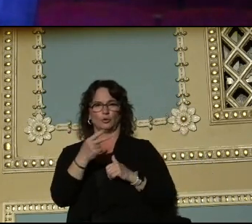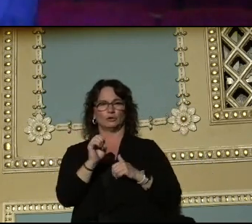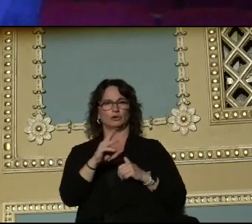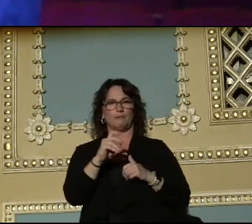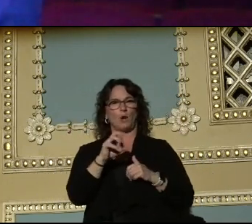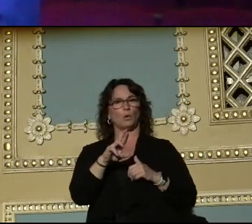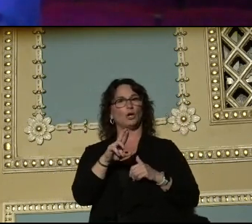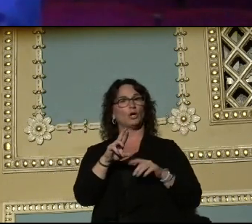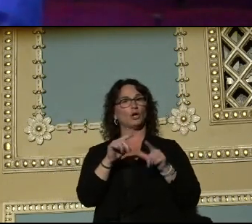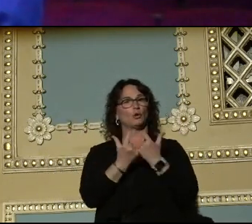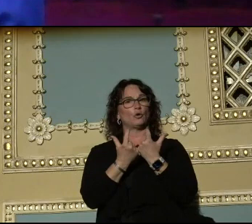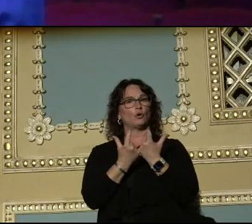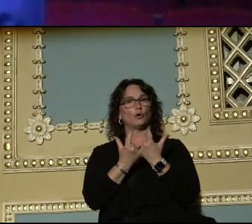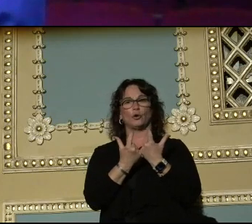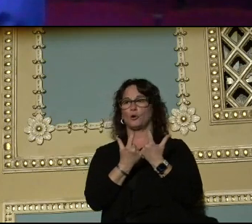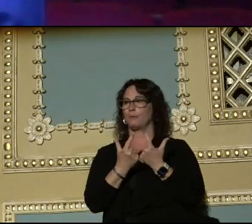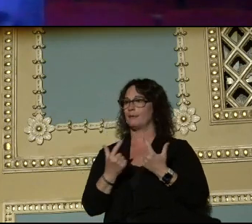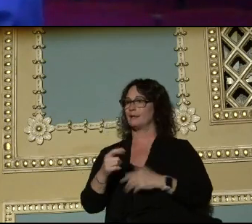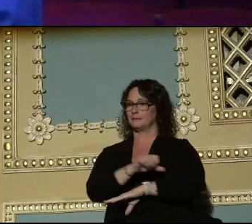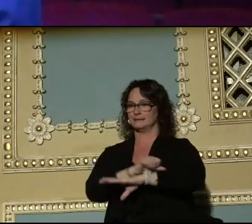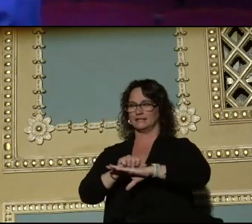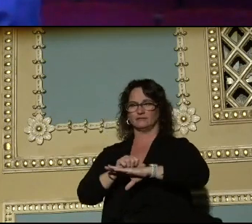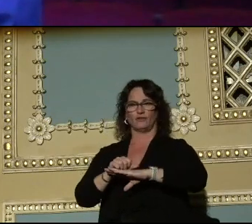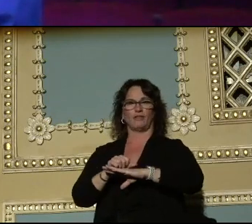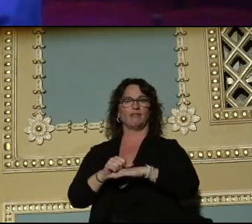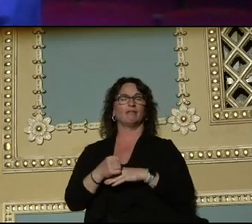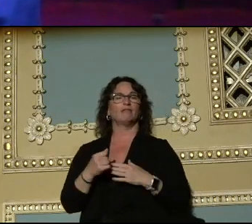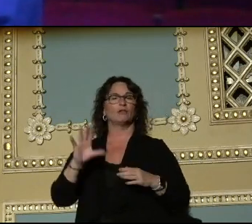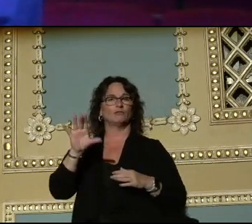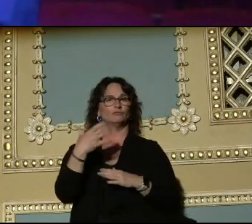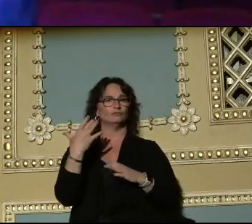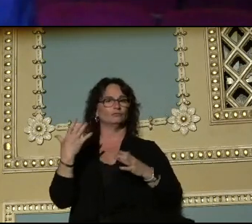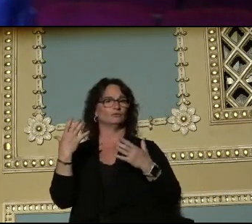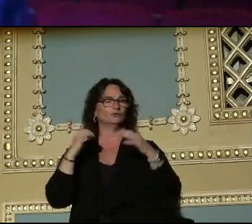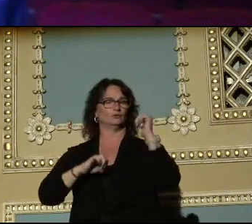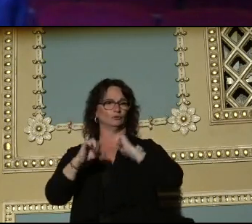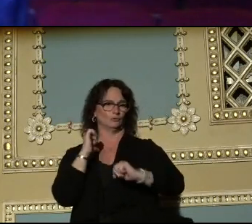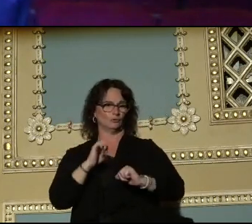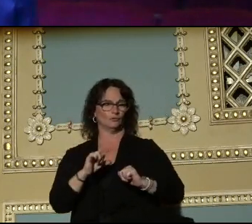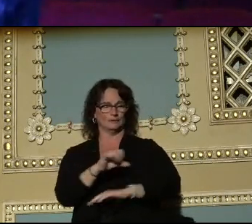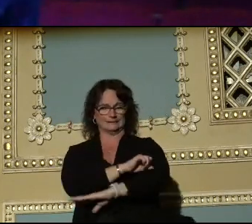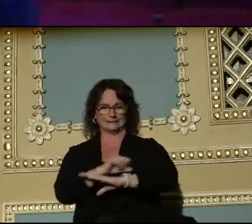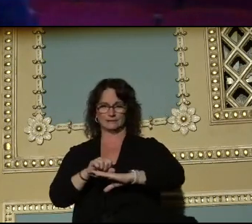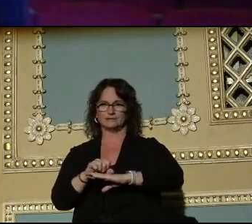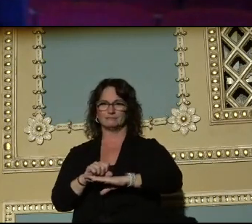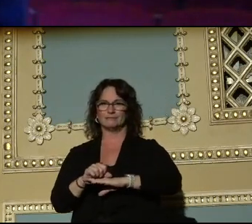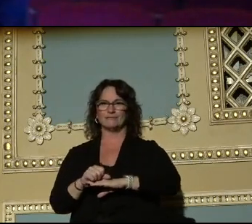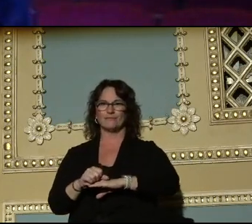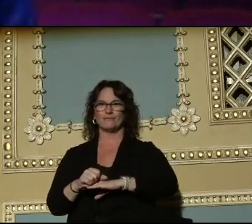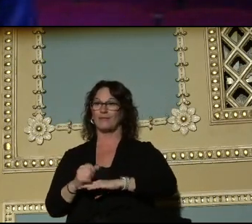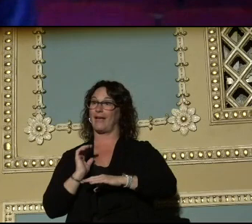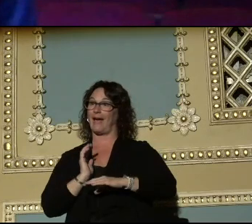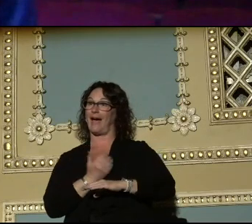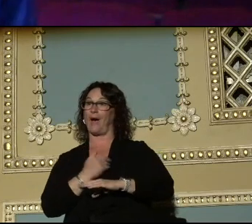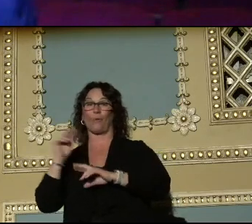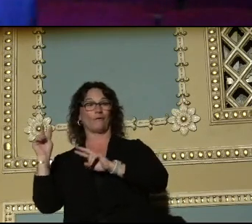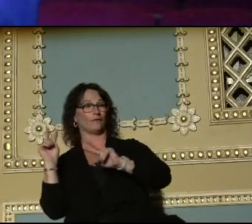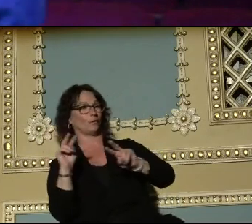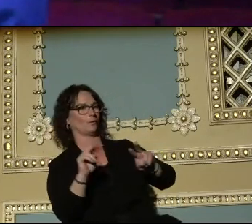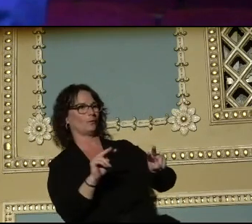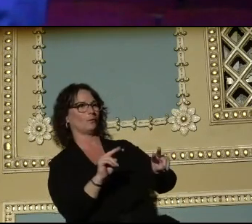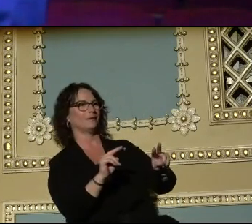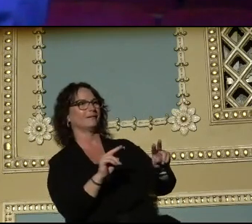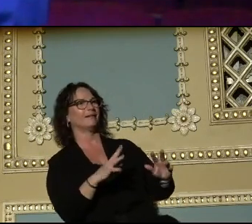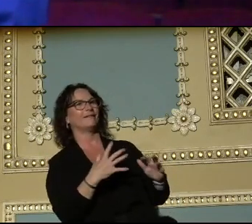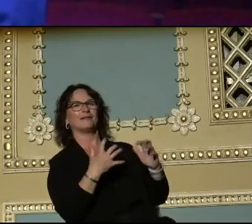for our annual holiday show on the stage. Of course, this is our view of you when there's